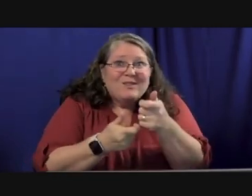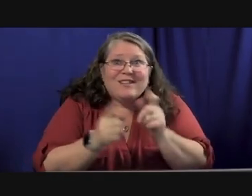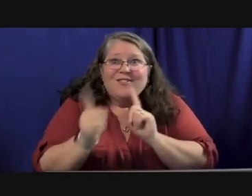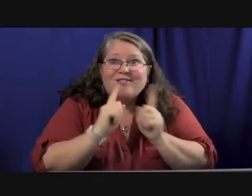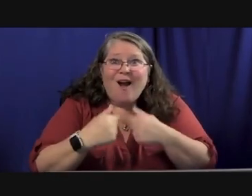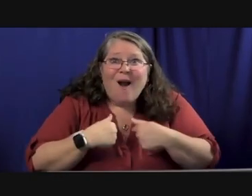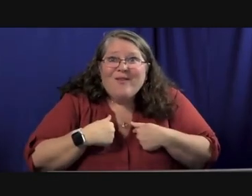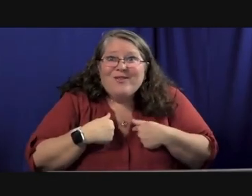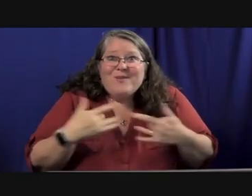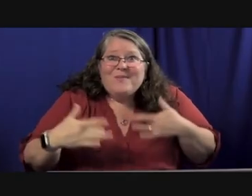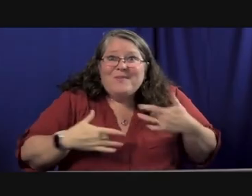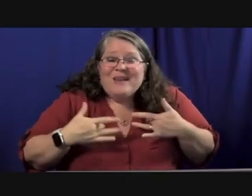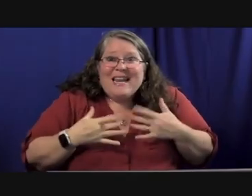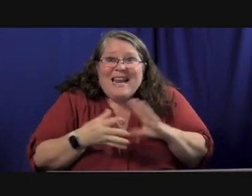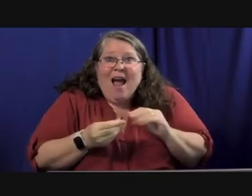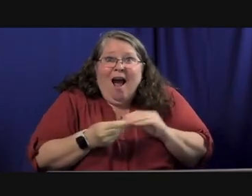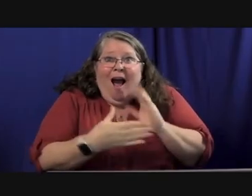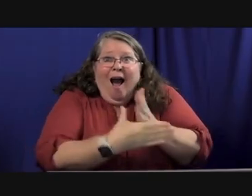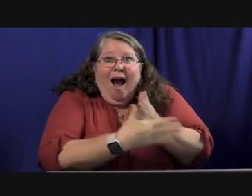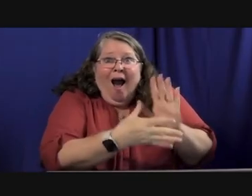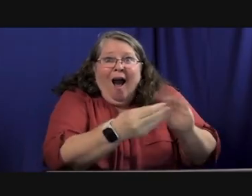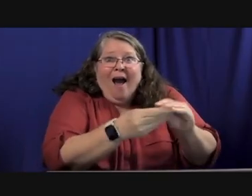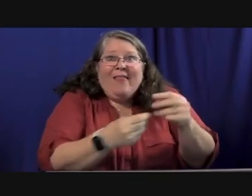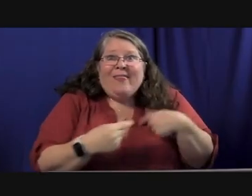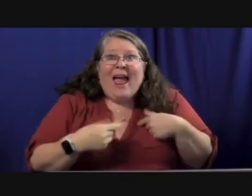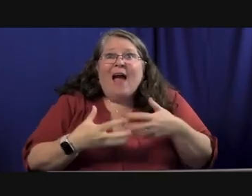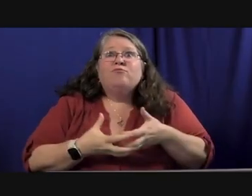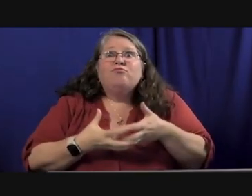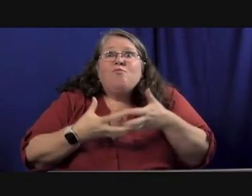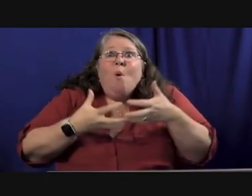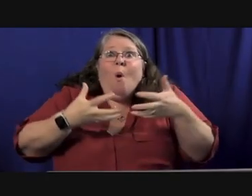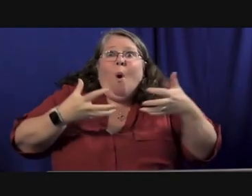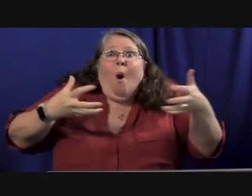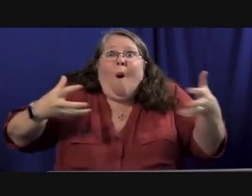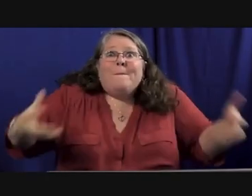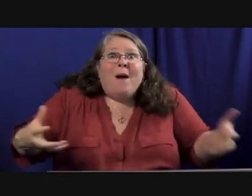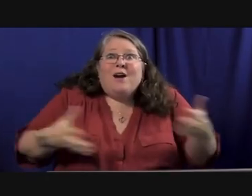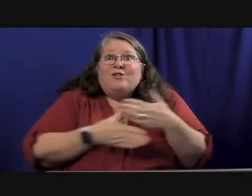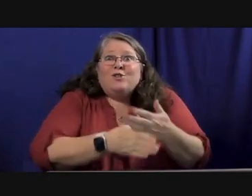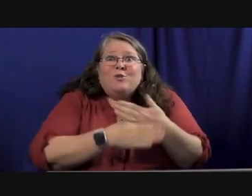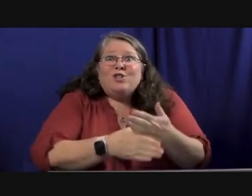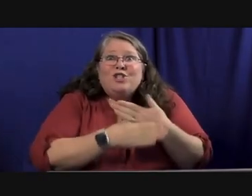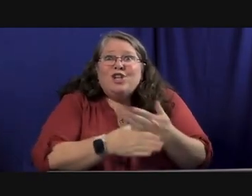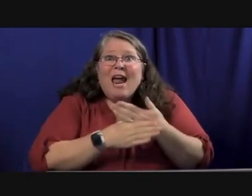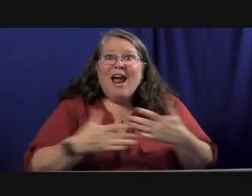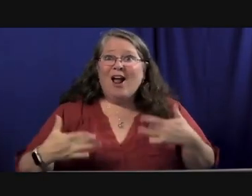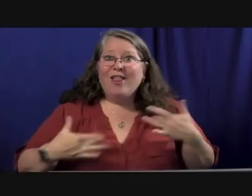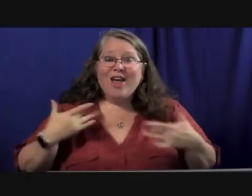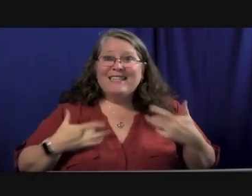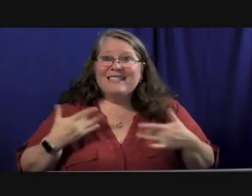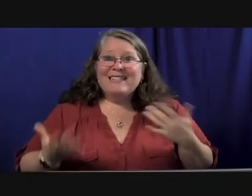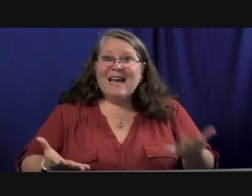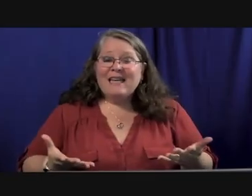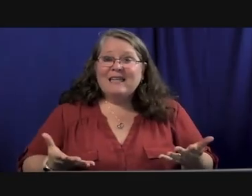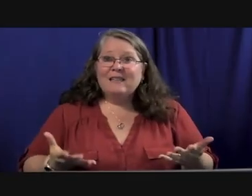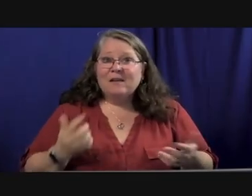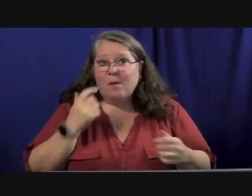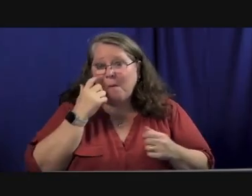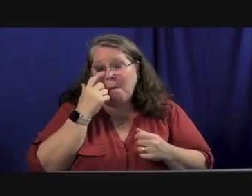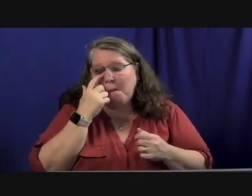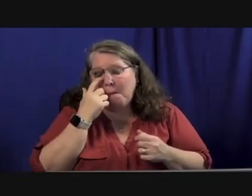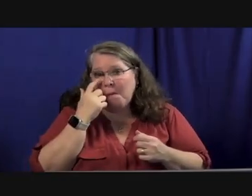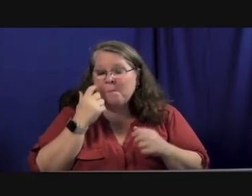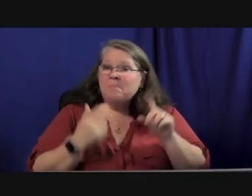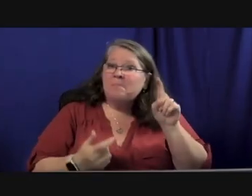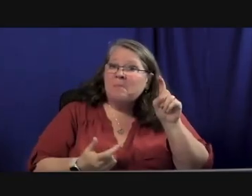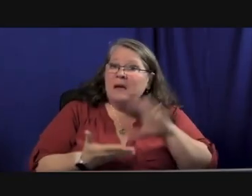me, and it's a real person, like live, and we're able to have a lot of communication. We're able to share between communication